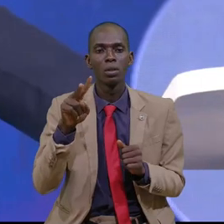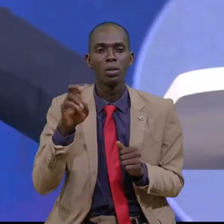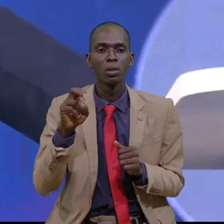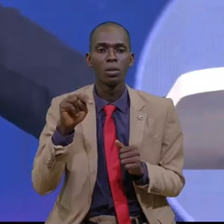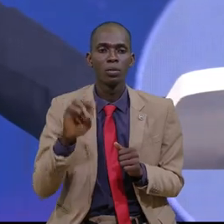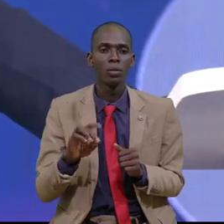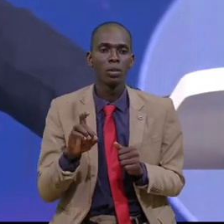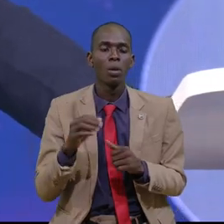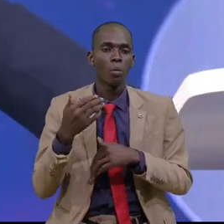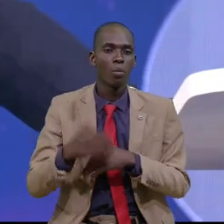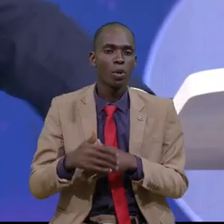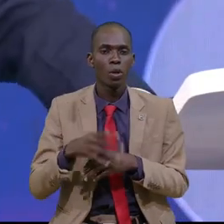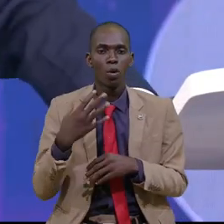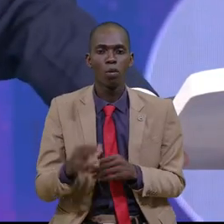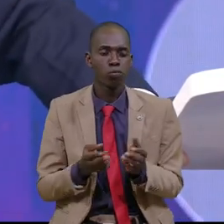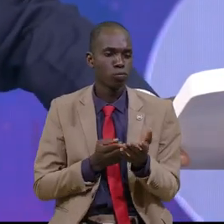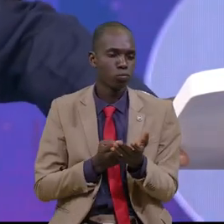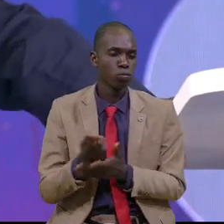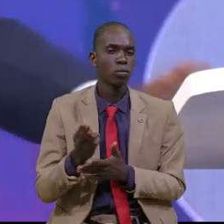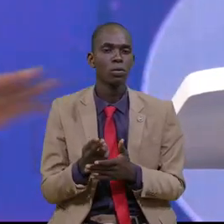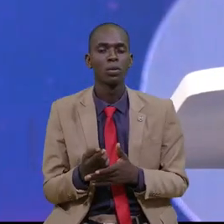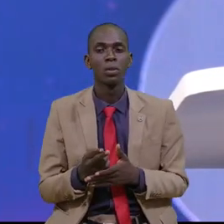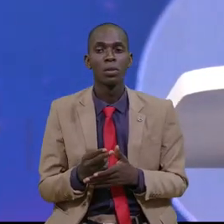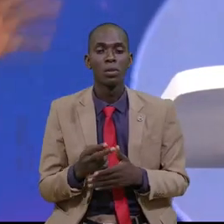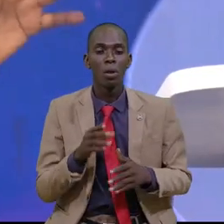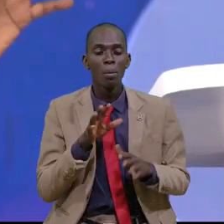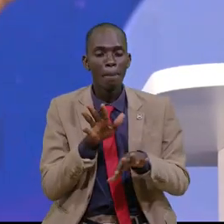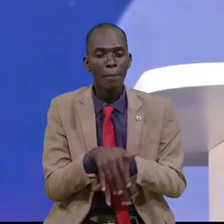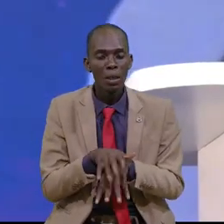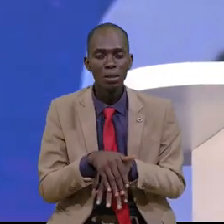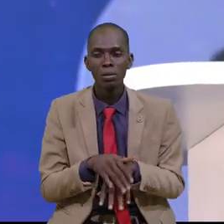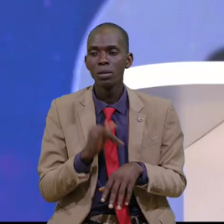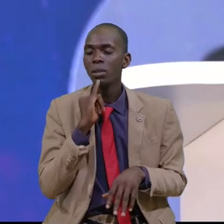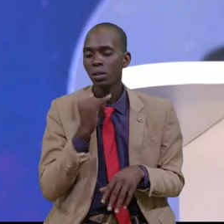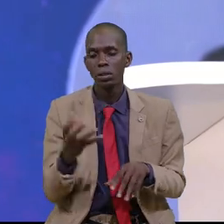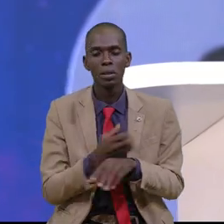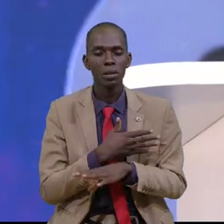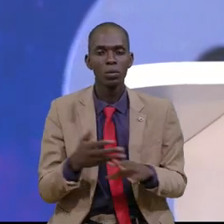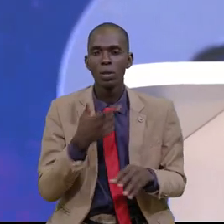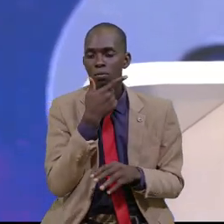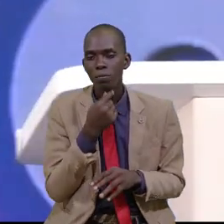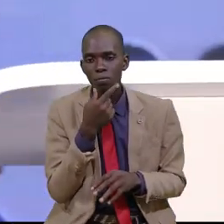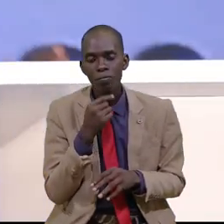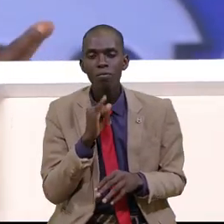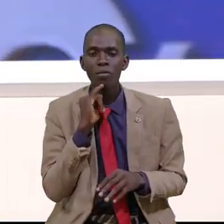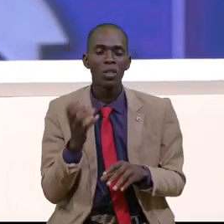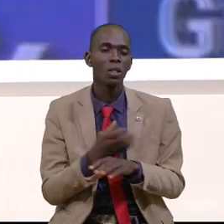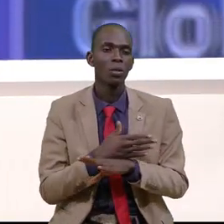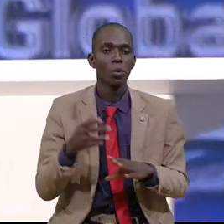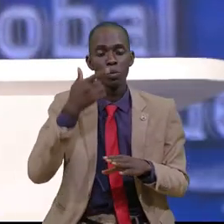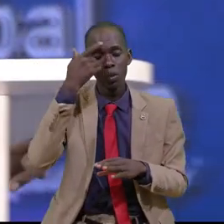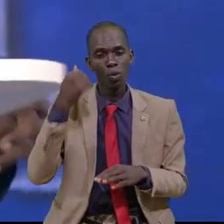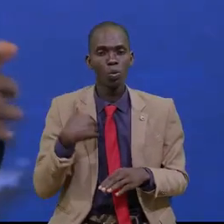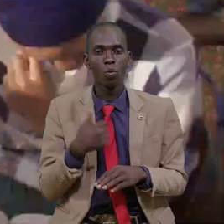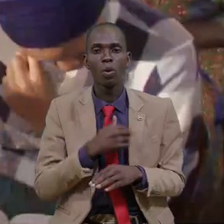gone. Hypocrisy is gone. Pretense is gone, because we're purged by the blood of the Lamb. Look at